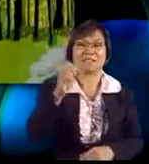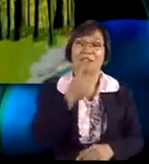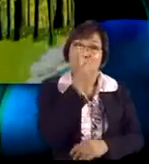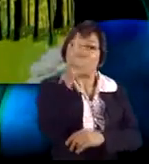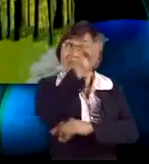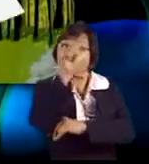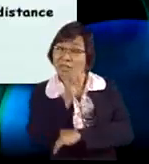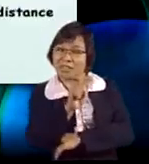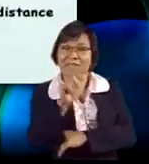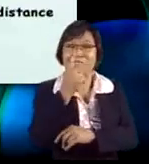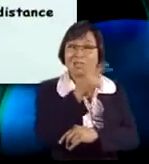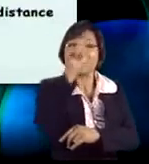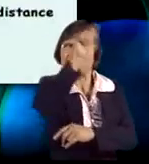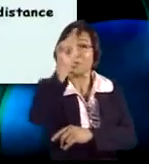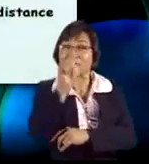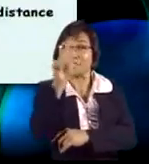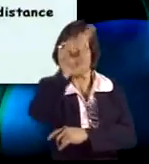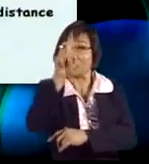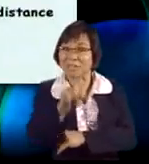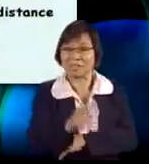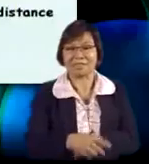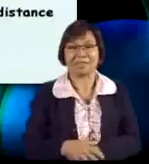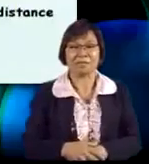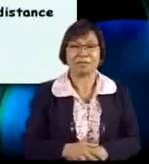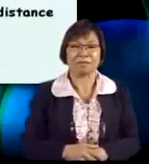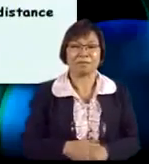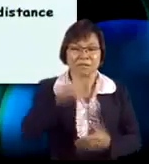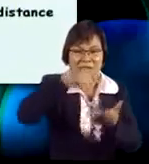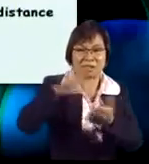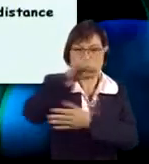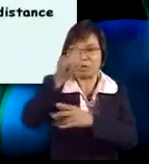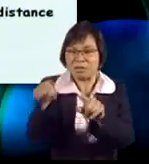Yes. Now look at the question.